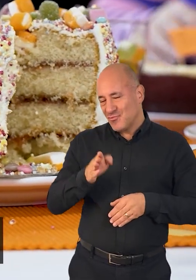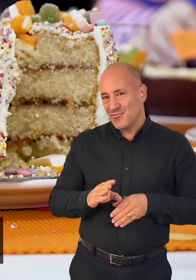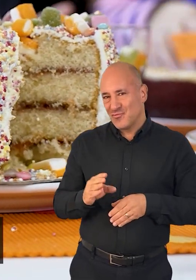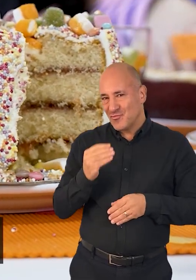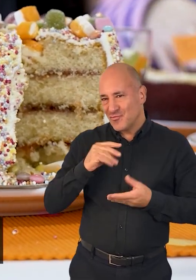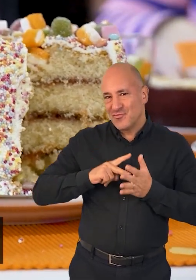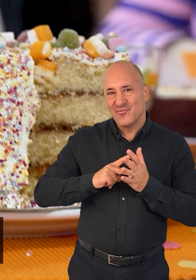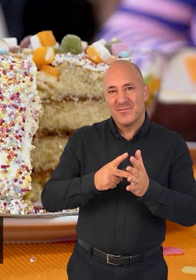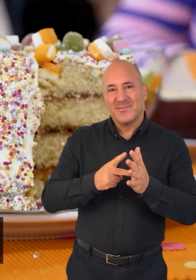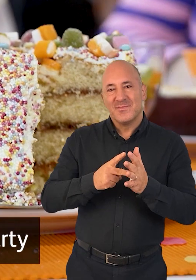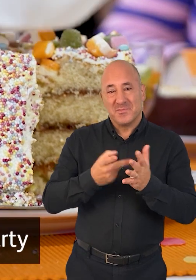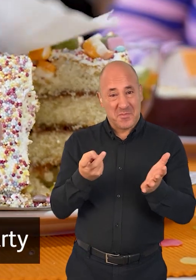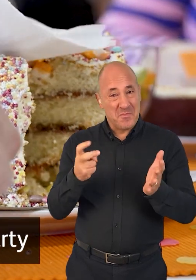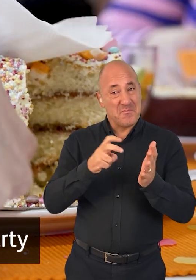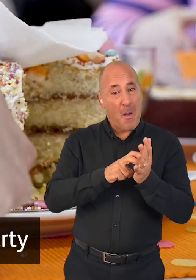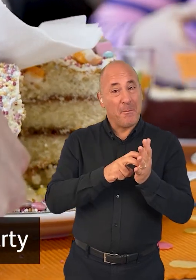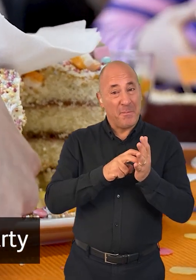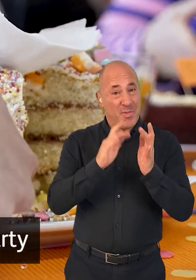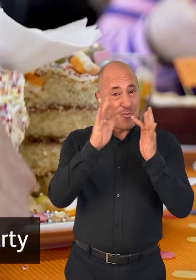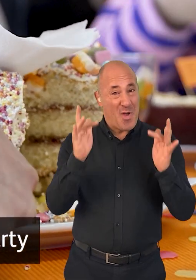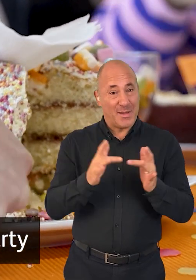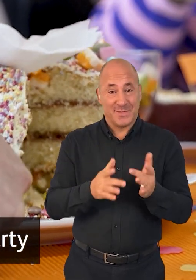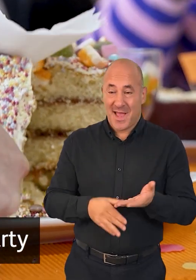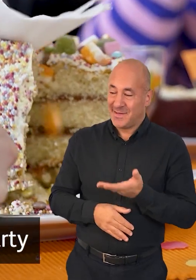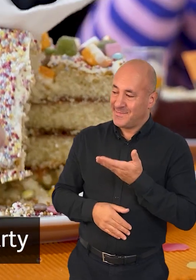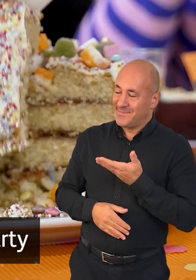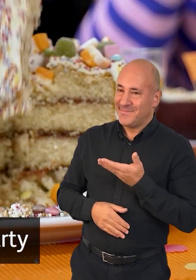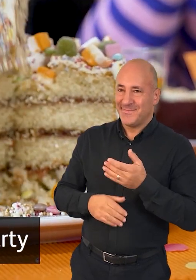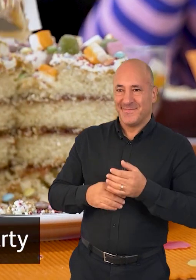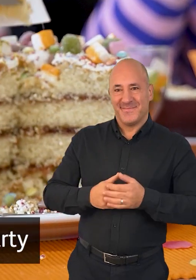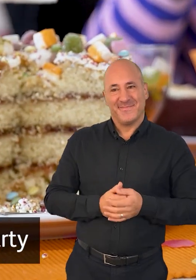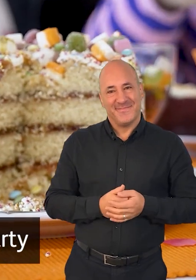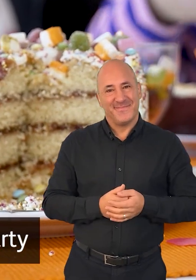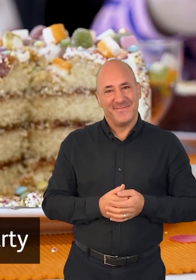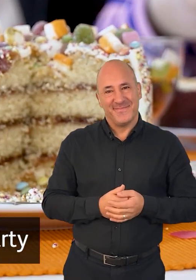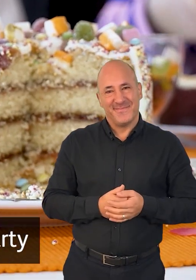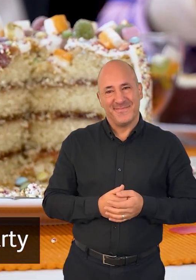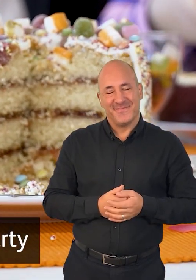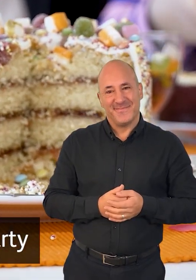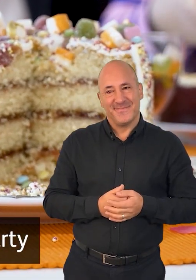a slice of the action. Sign up today at